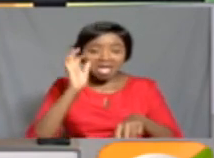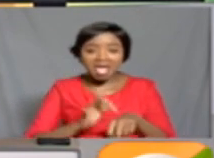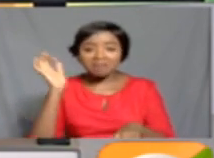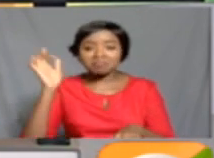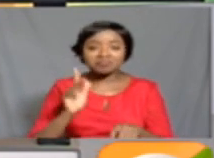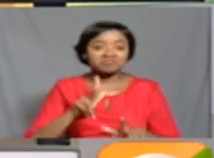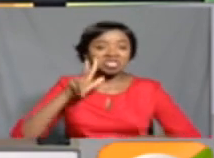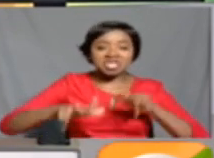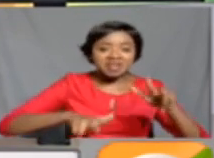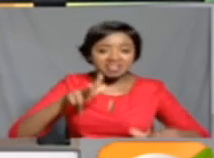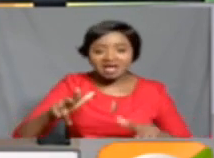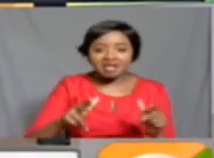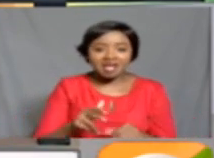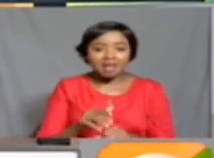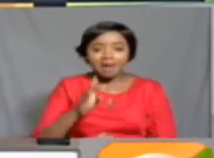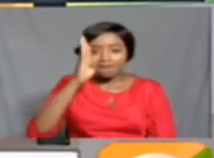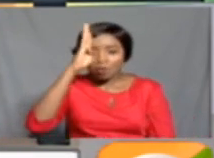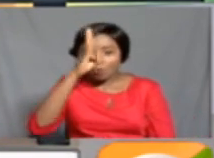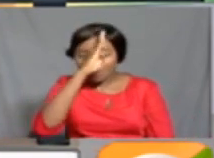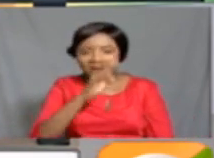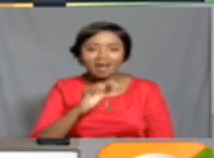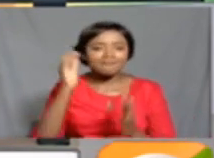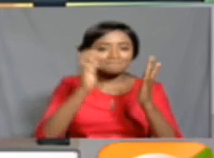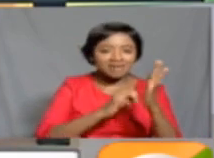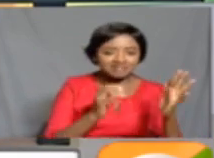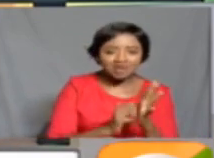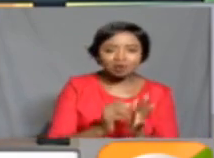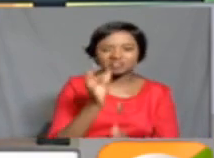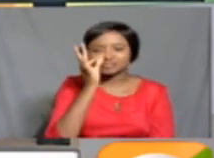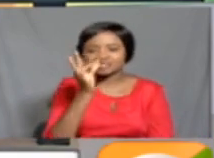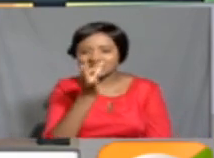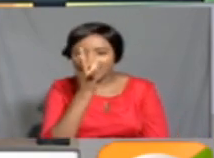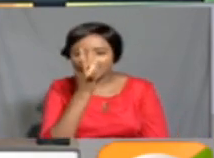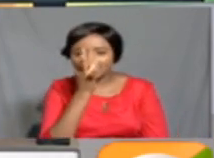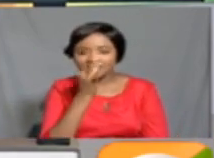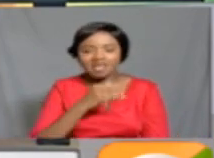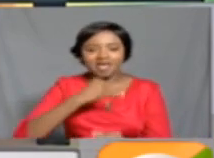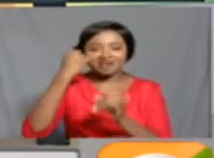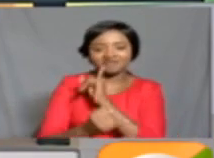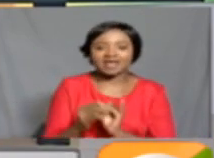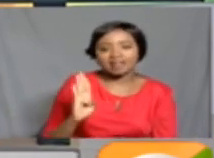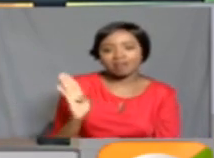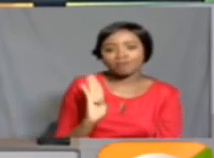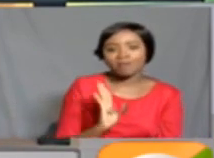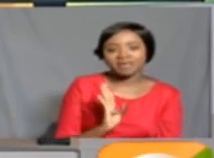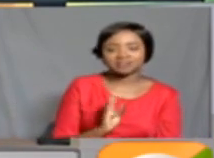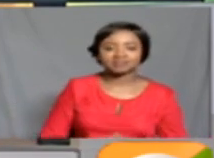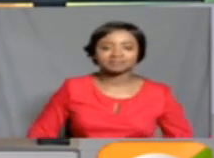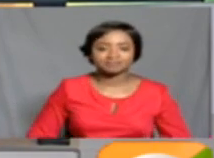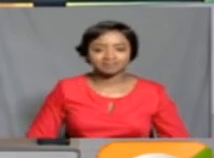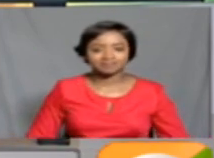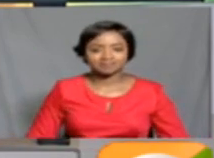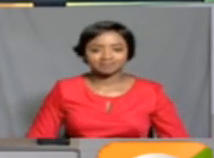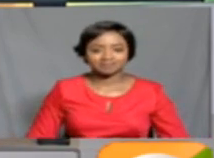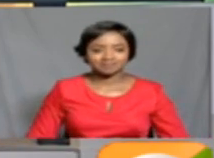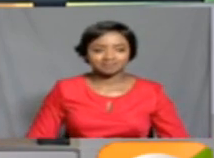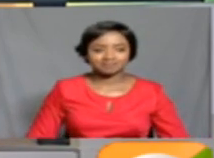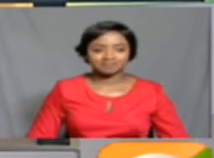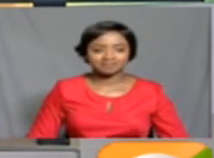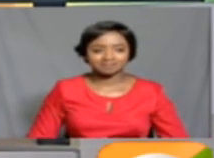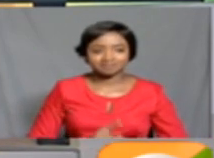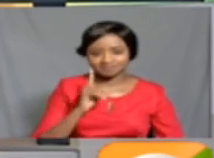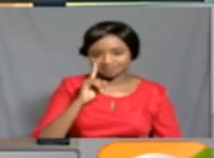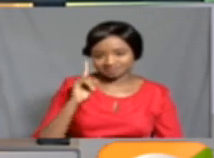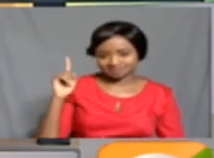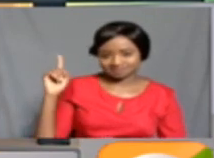Kirinyaga, Bungoma, Machakos, Nyeri, and Bomet. These are all the counties in which,